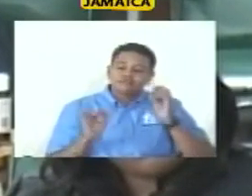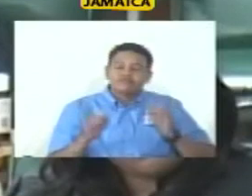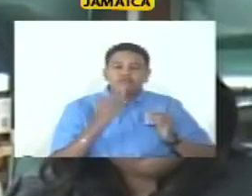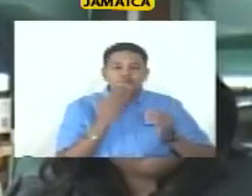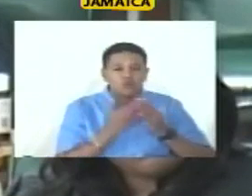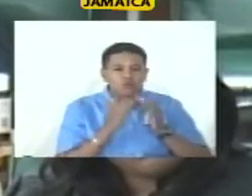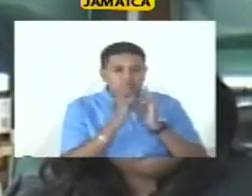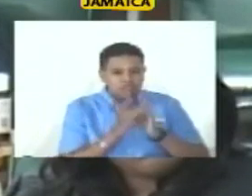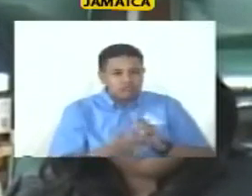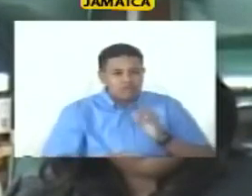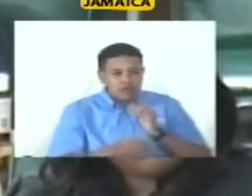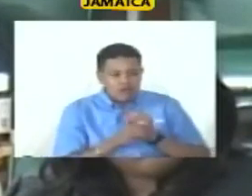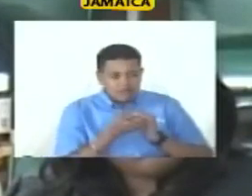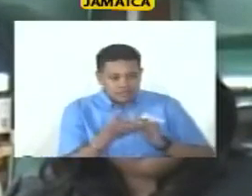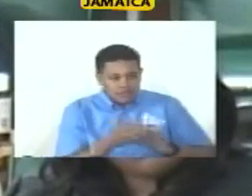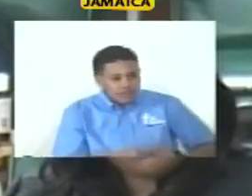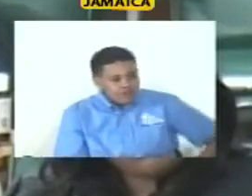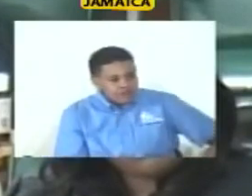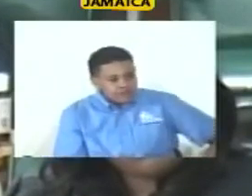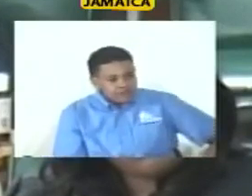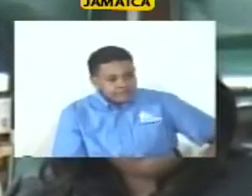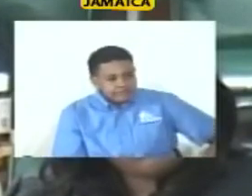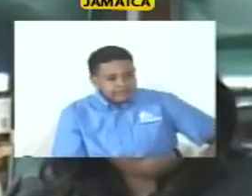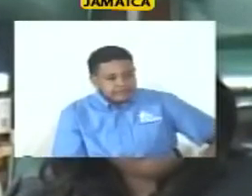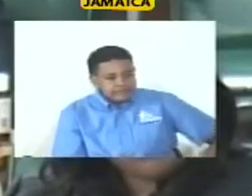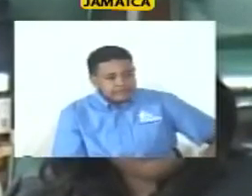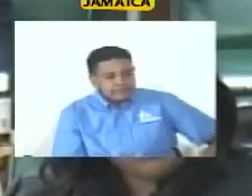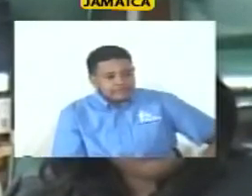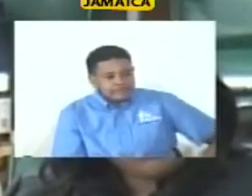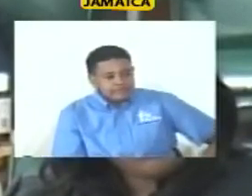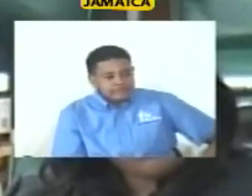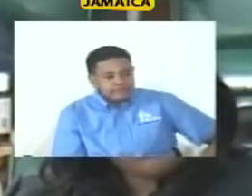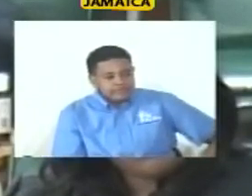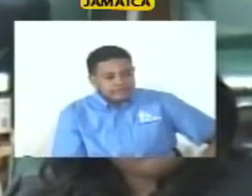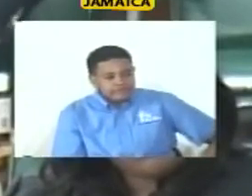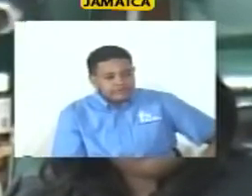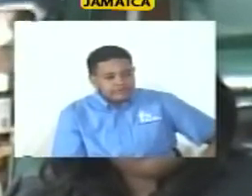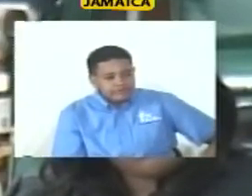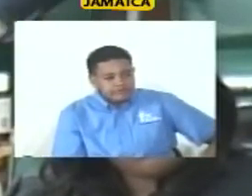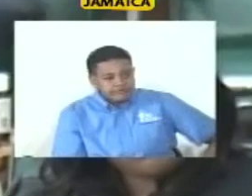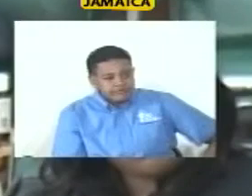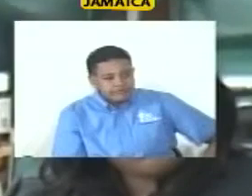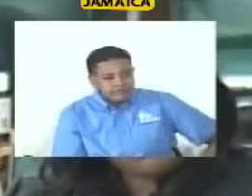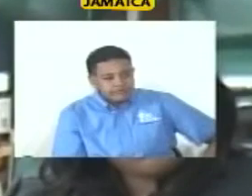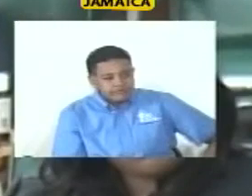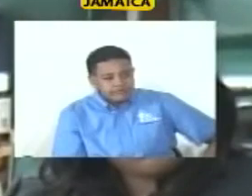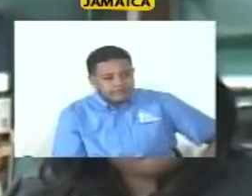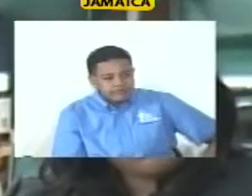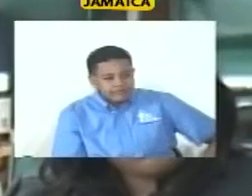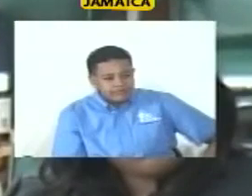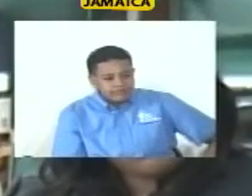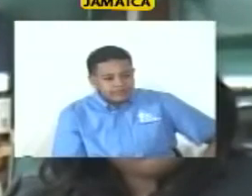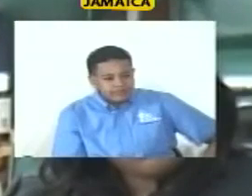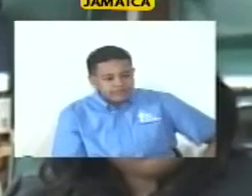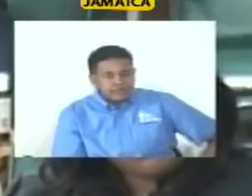correction. And in respect of paragraph